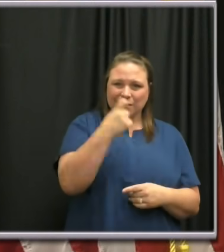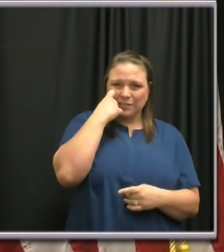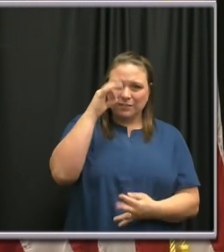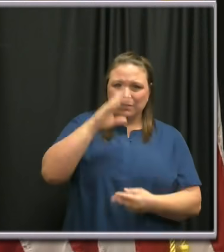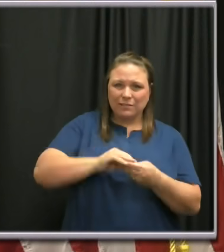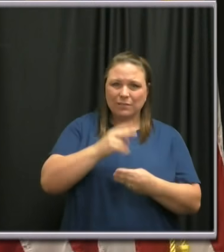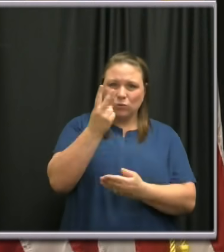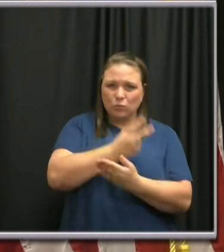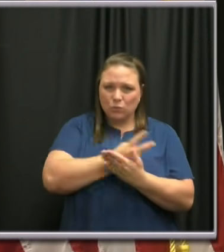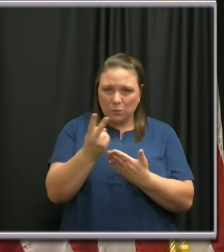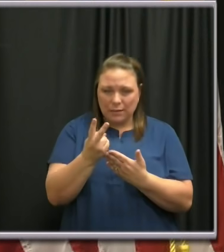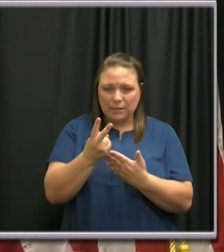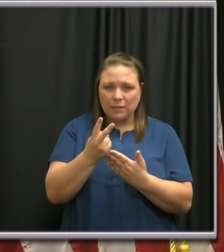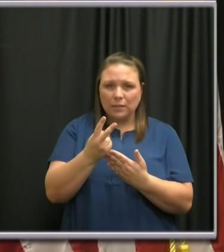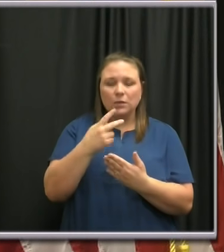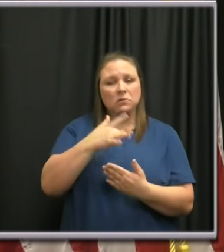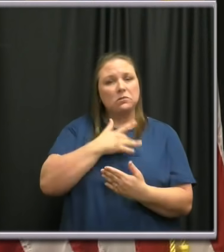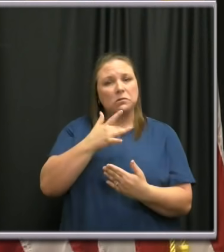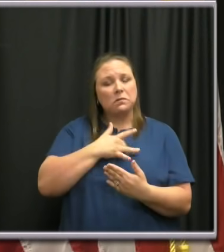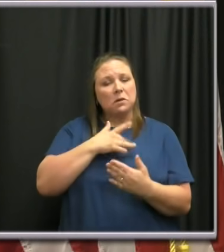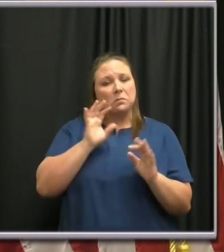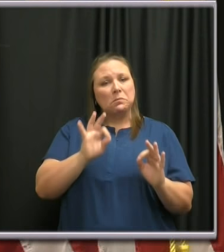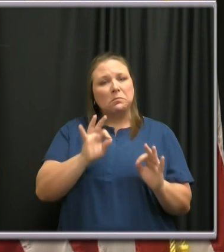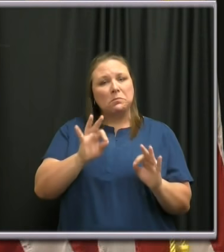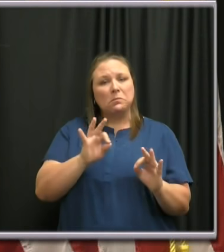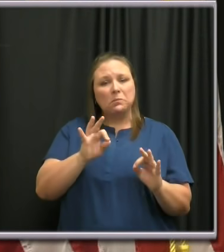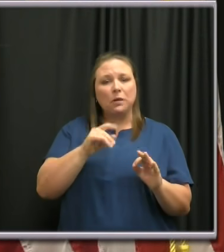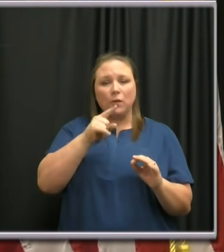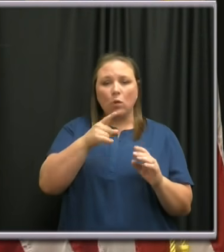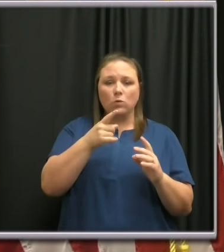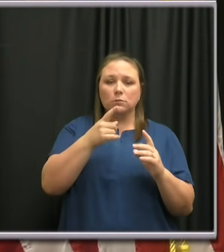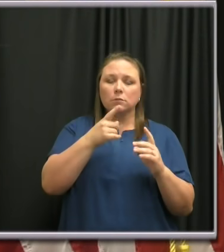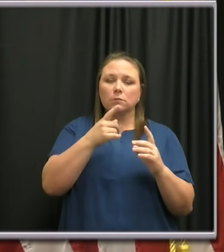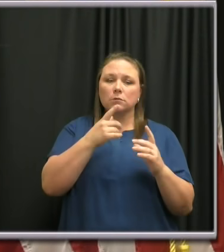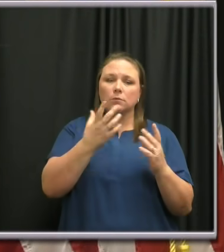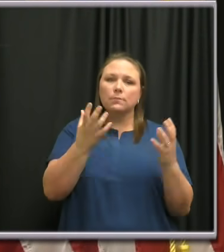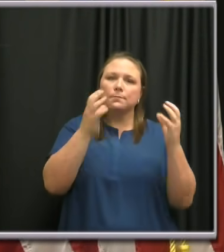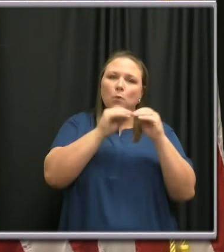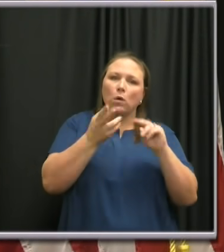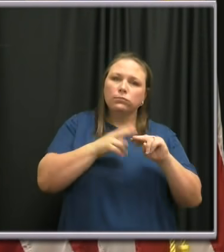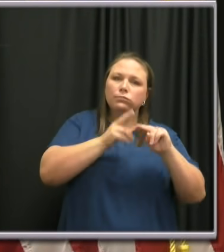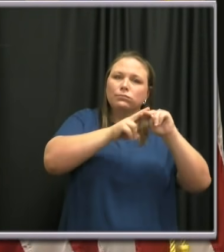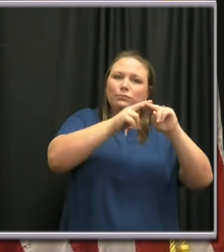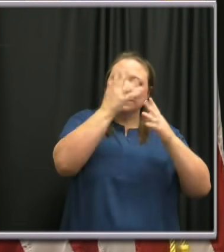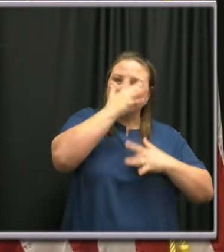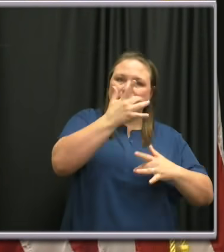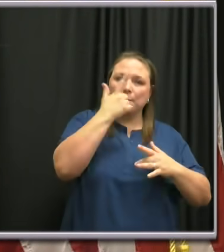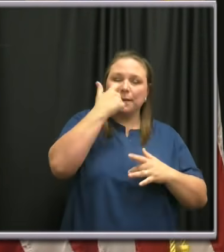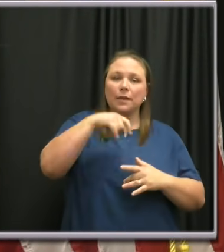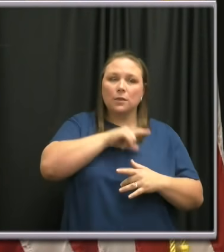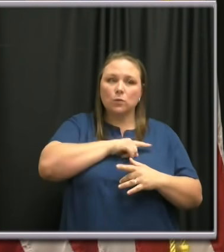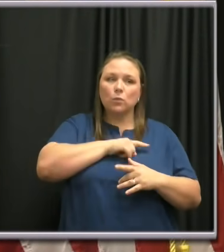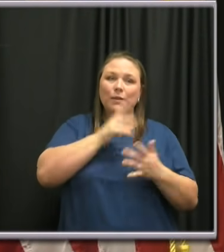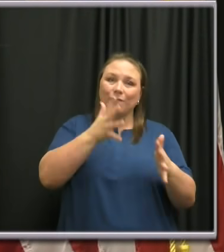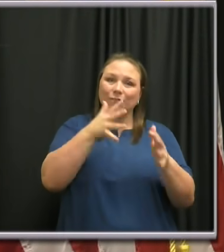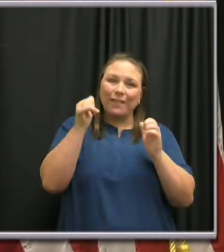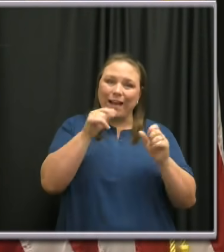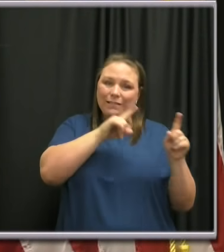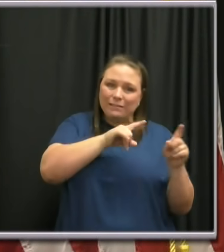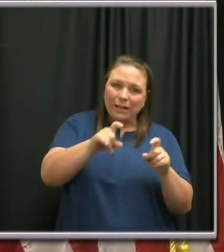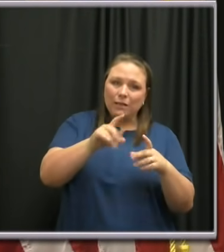of weeks, we do feel confident that these higher positivity rates are due to our ability to more rapidly test identified